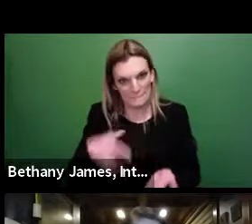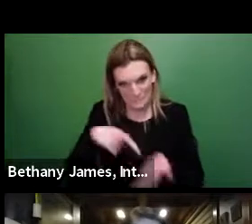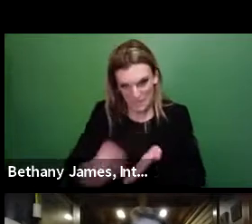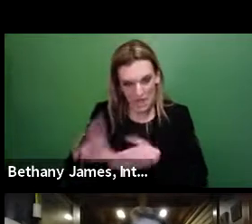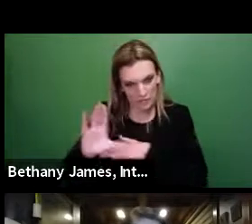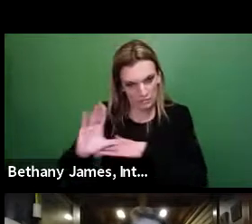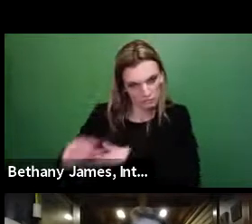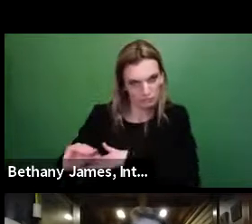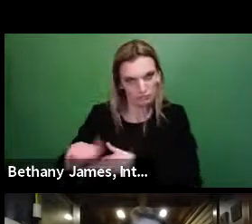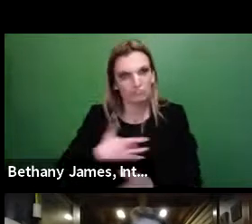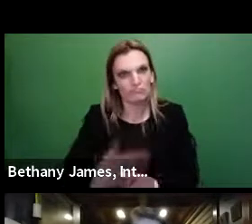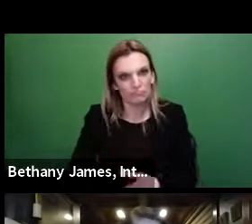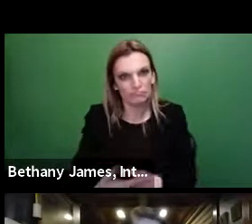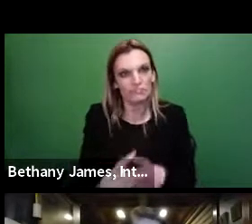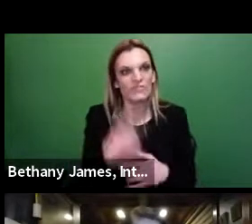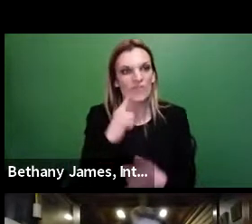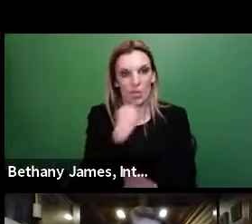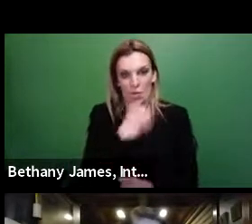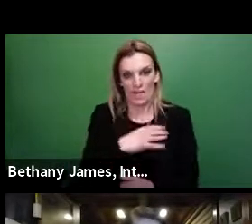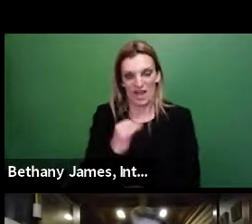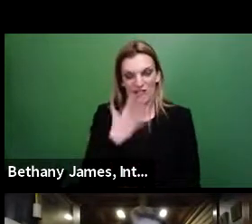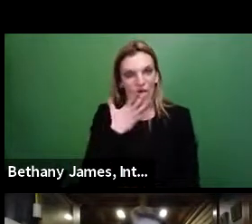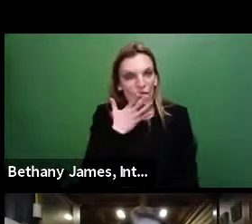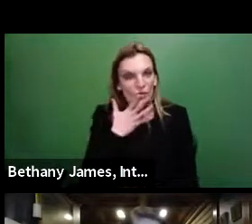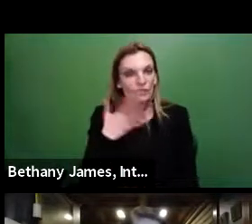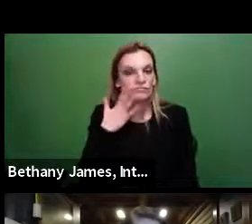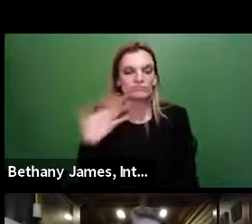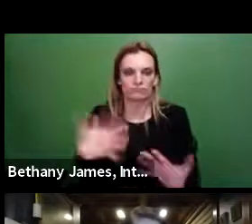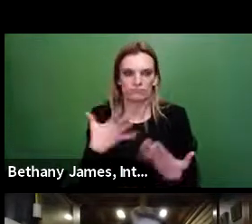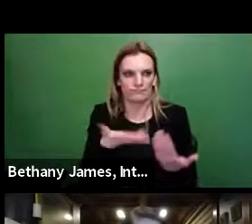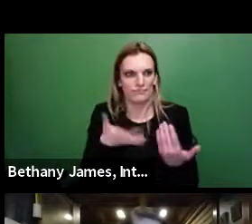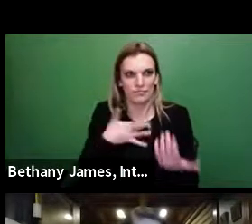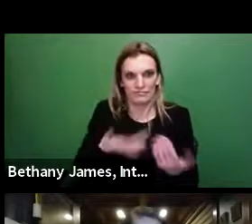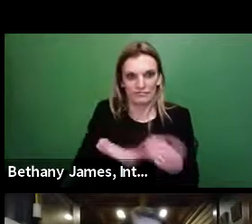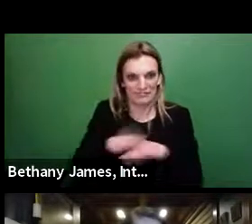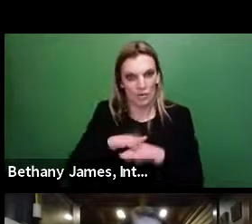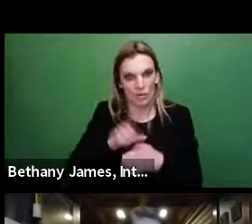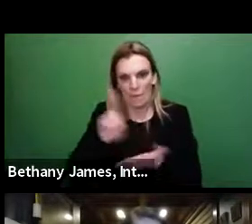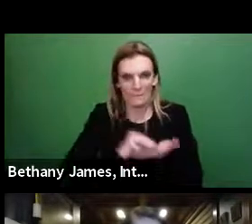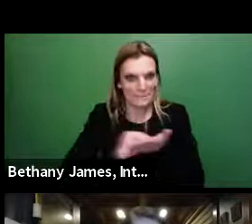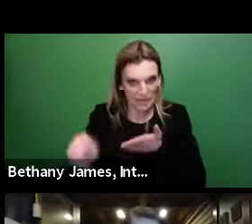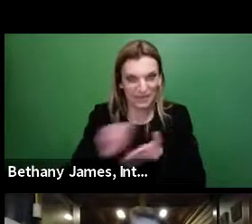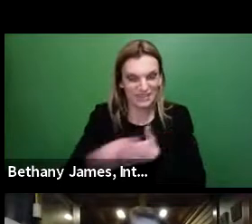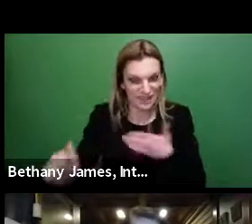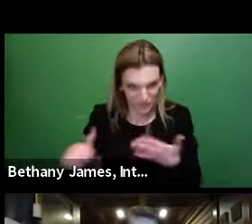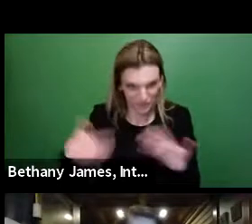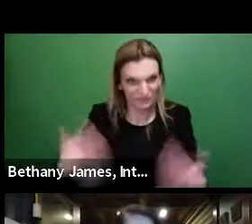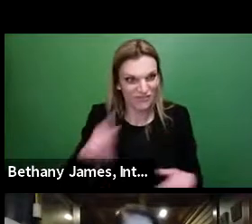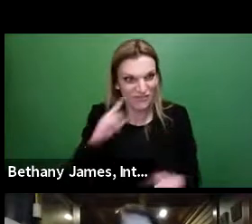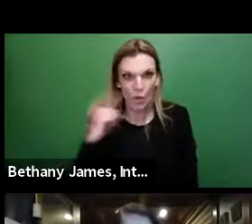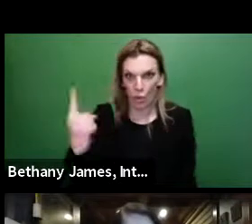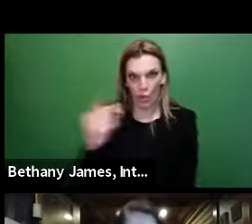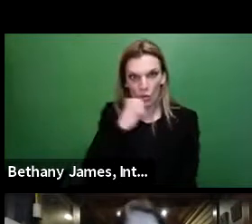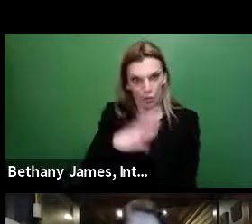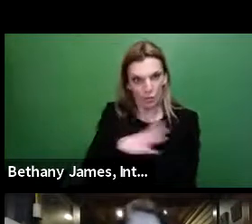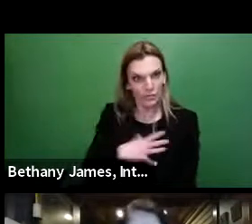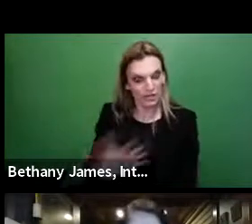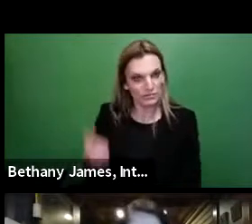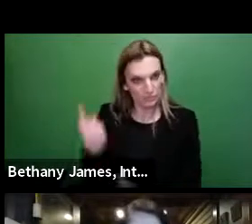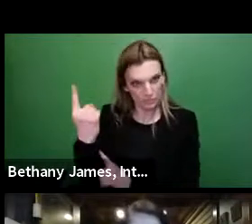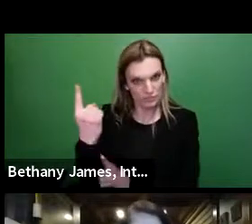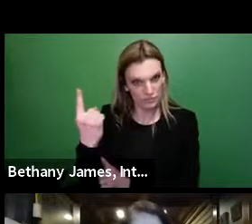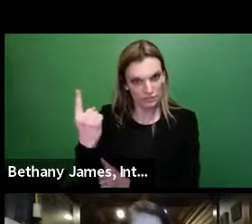pay gap, especially for women of color, adds up to $1 million for one woman. That is